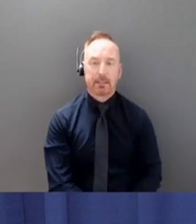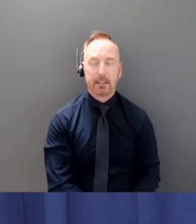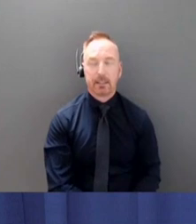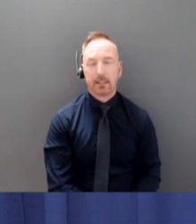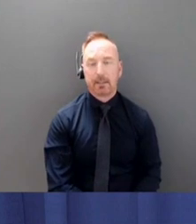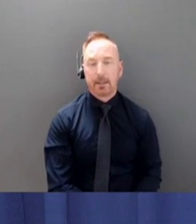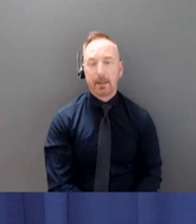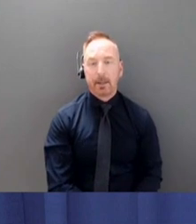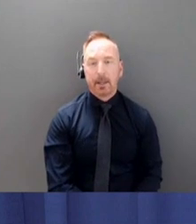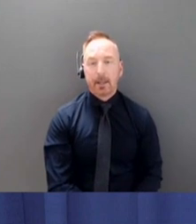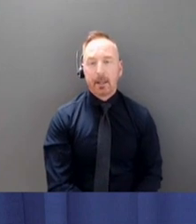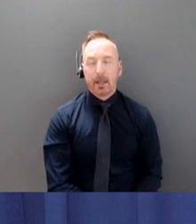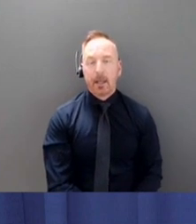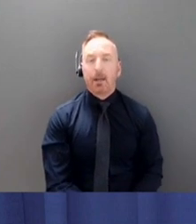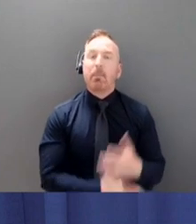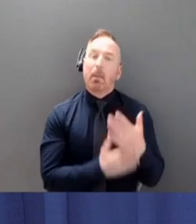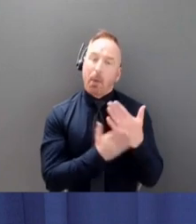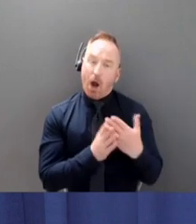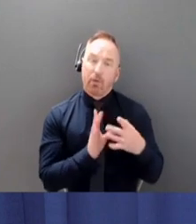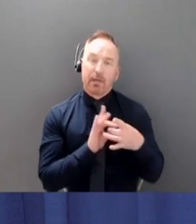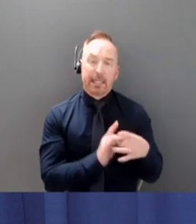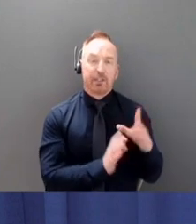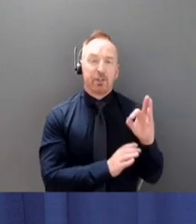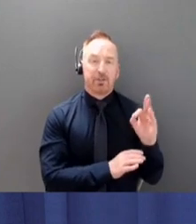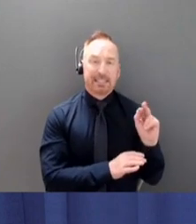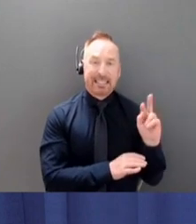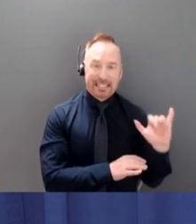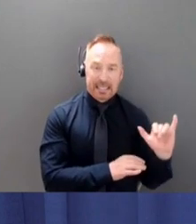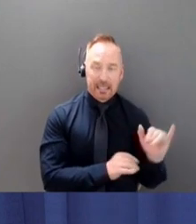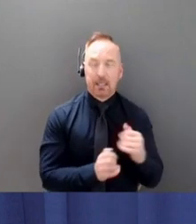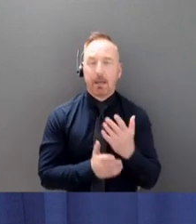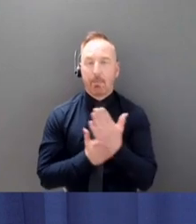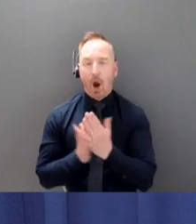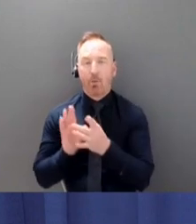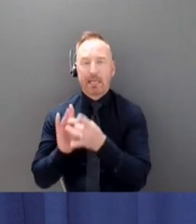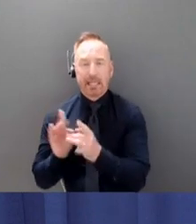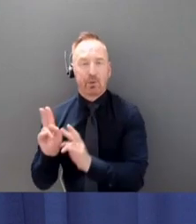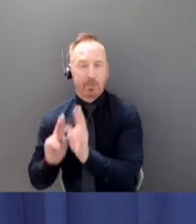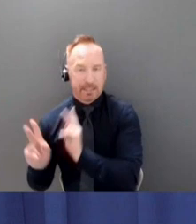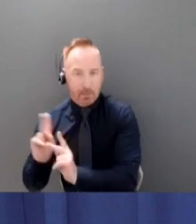is a facility response, and then partly it's a people response. So how do we ensure that people